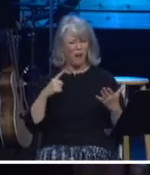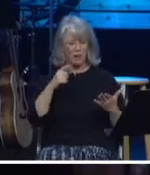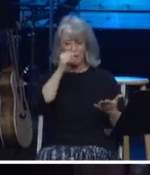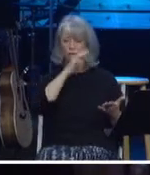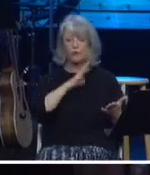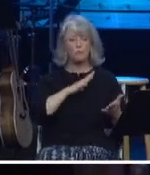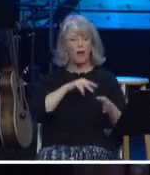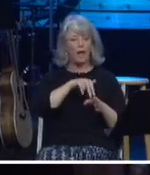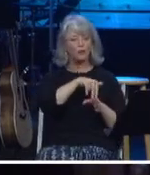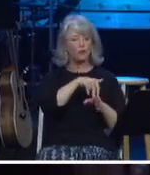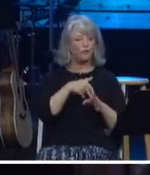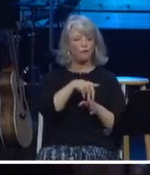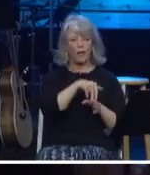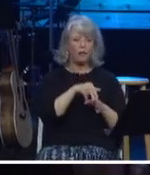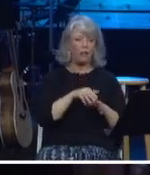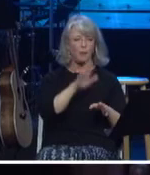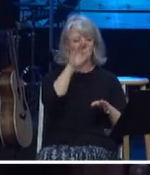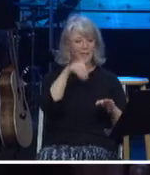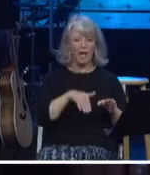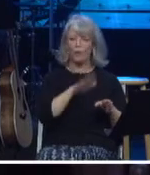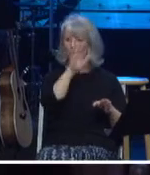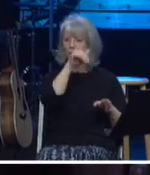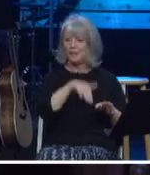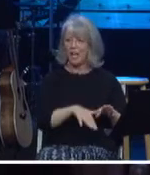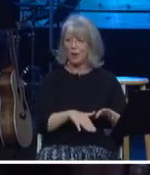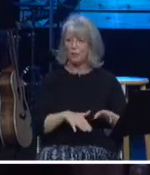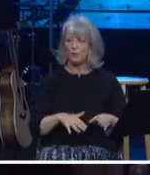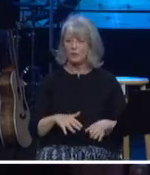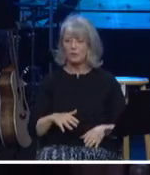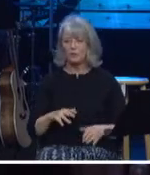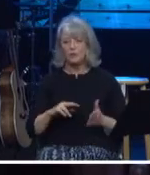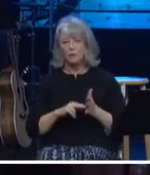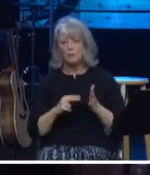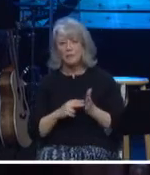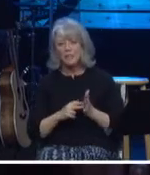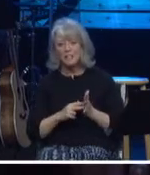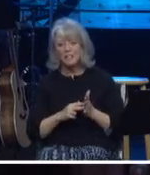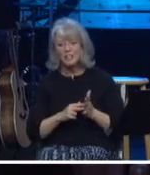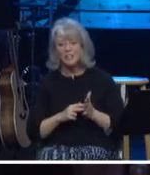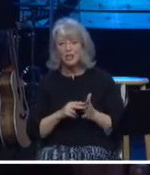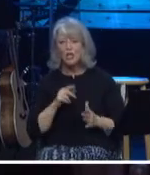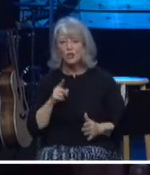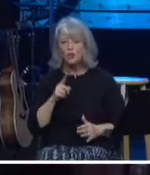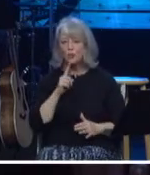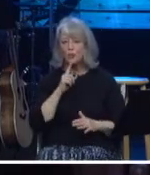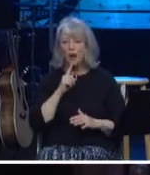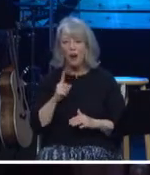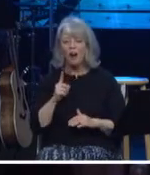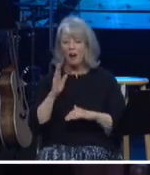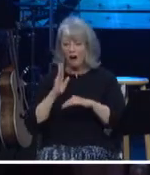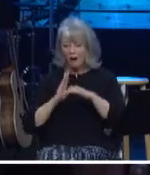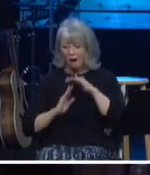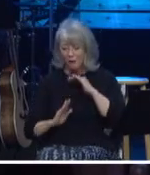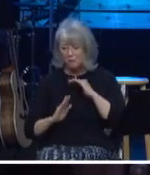Coming to Christ means you are humbled by his message. you slay all